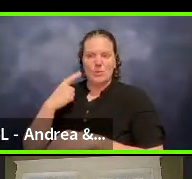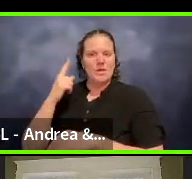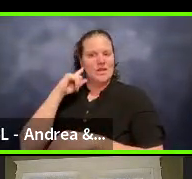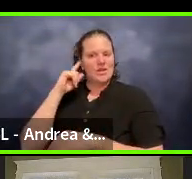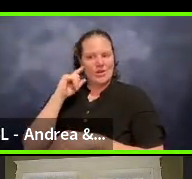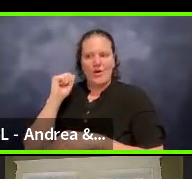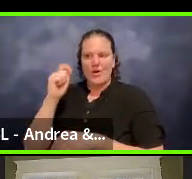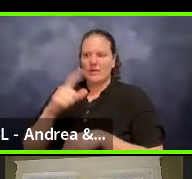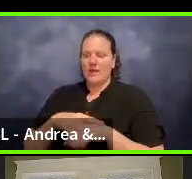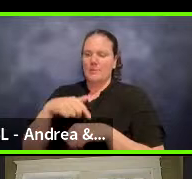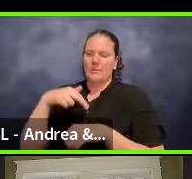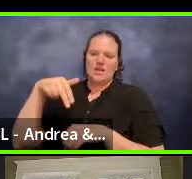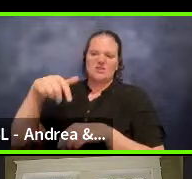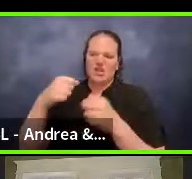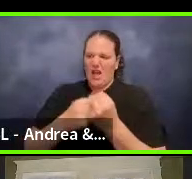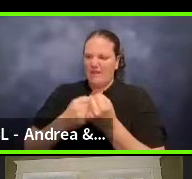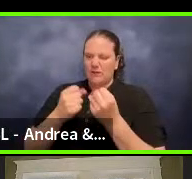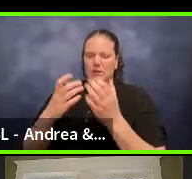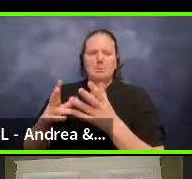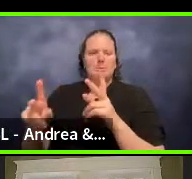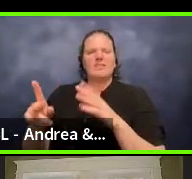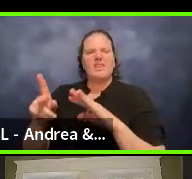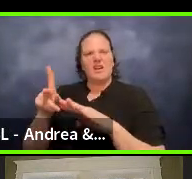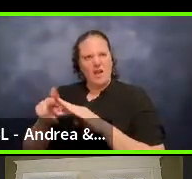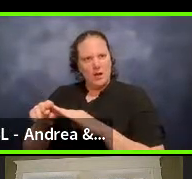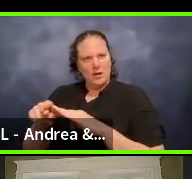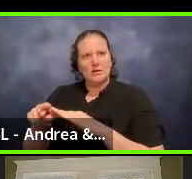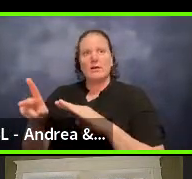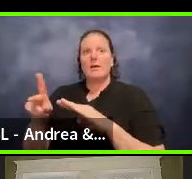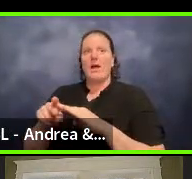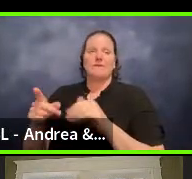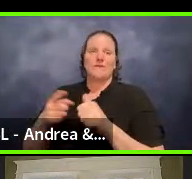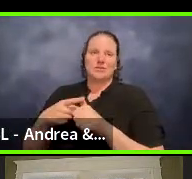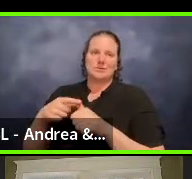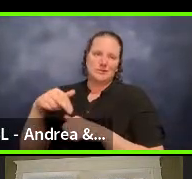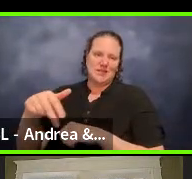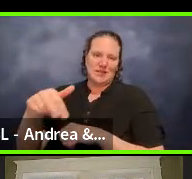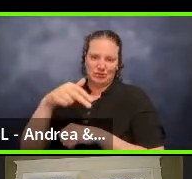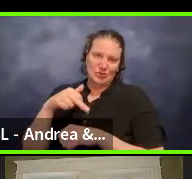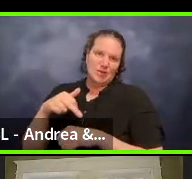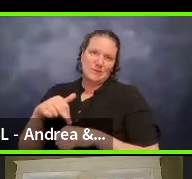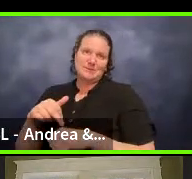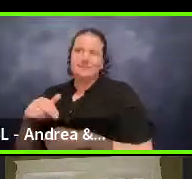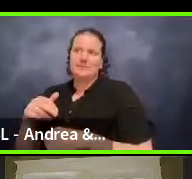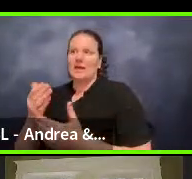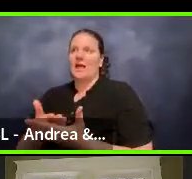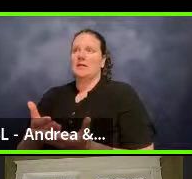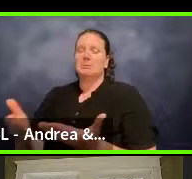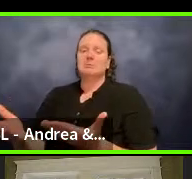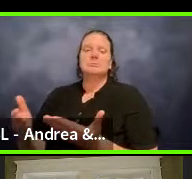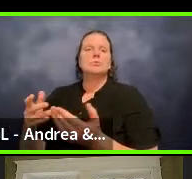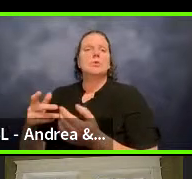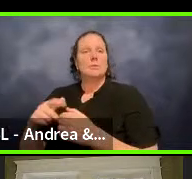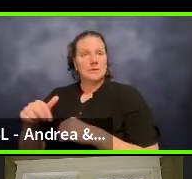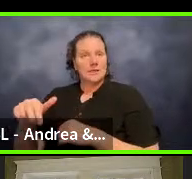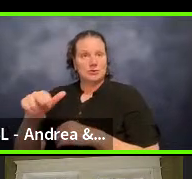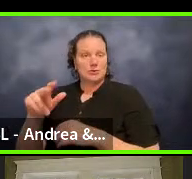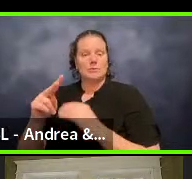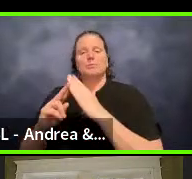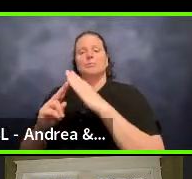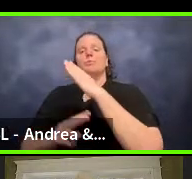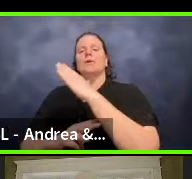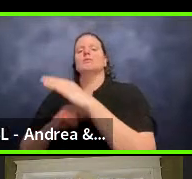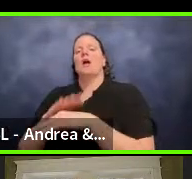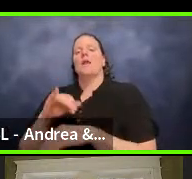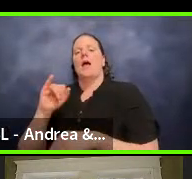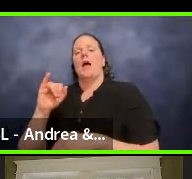as pedestrian advocates is often things get cut, right? And the things that get cut first are usually pedestrian items. And so like the pedestrian bridge on I-5